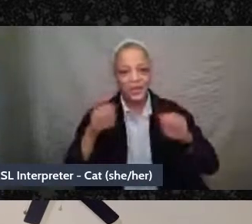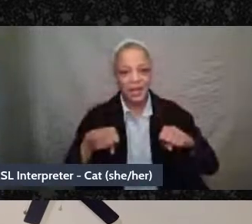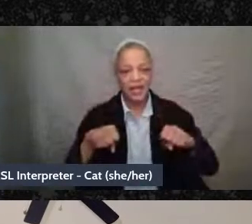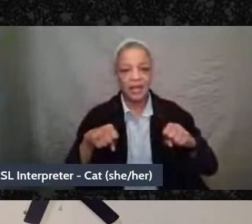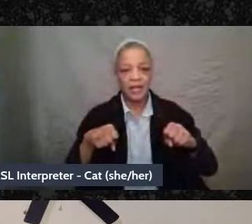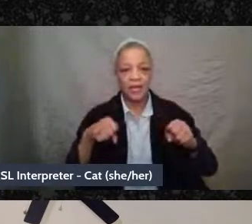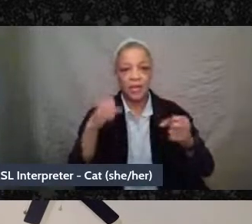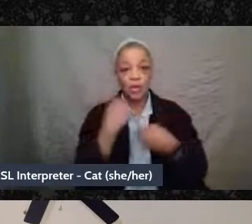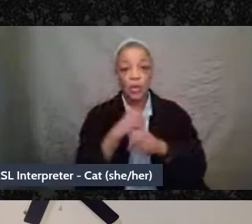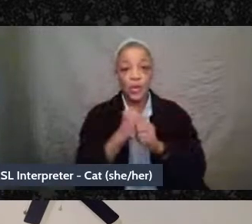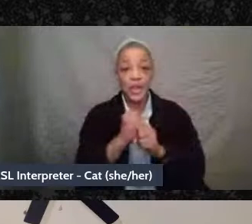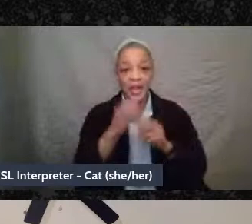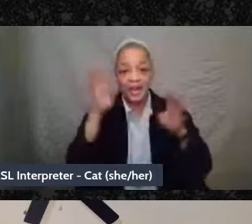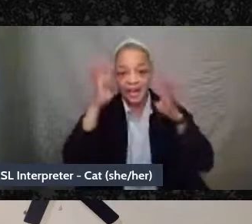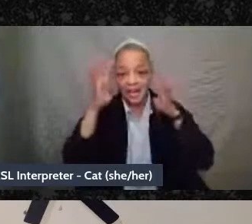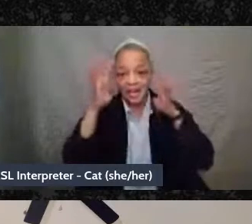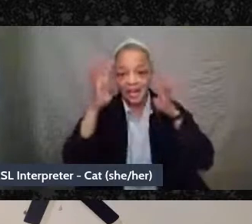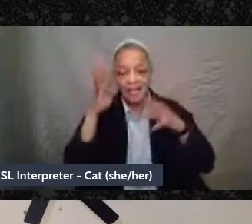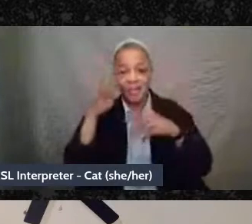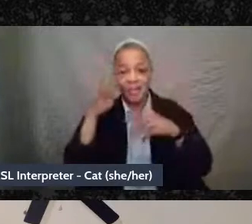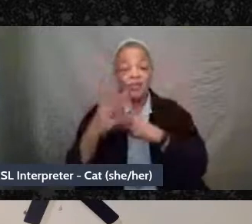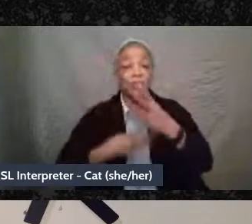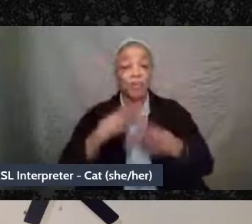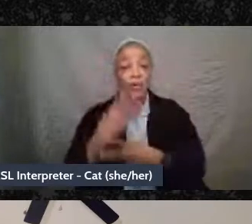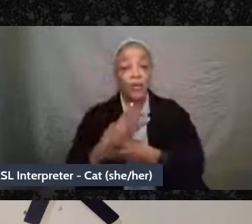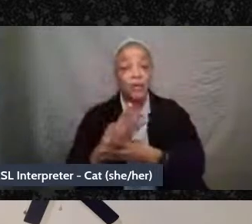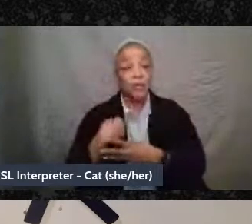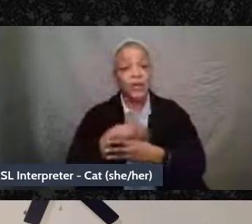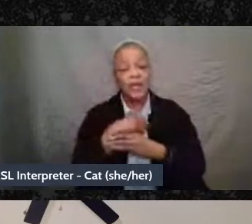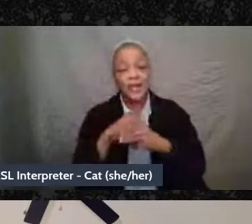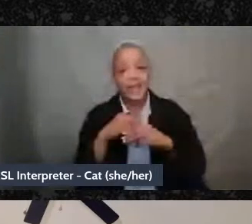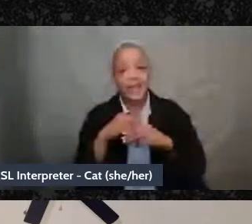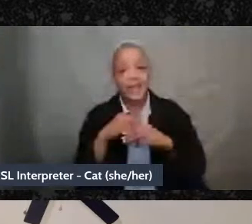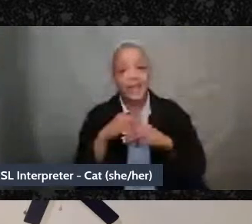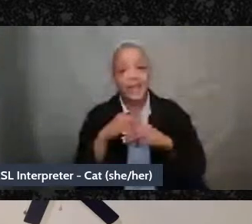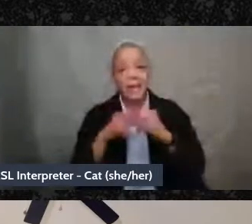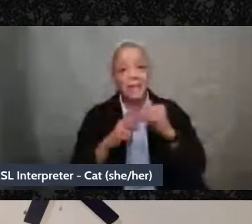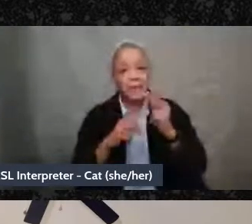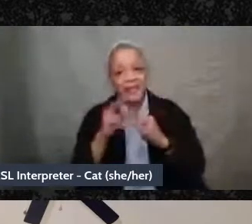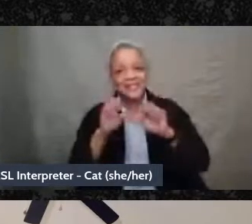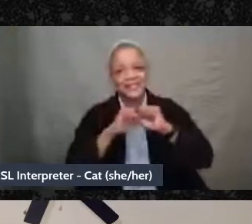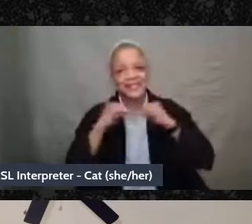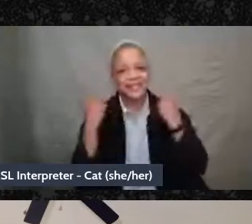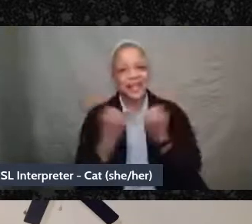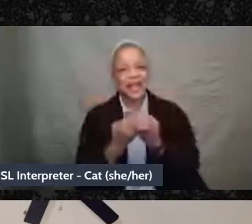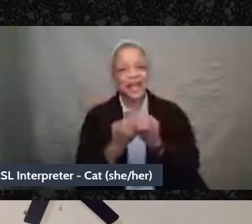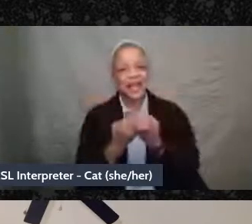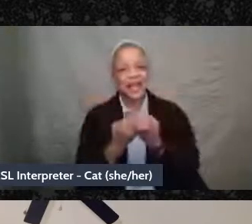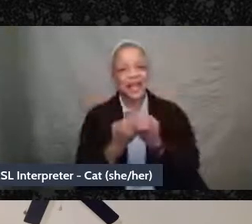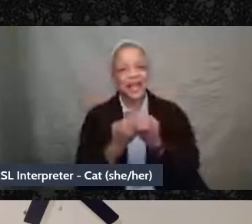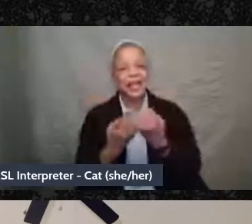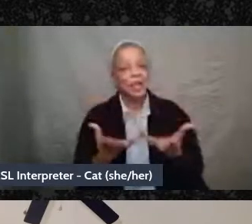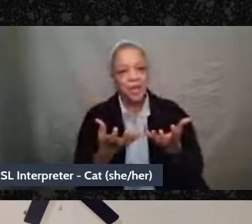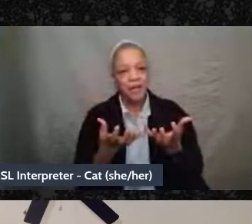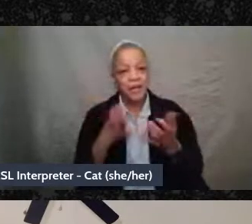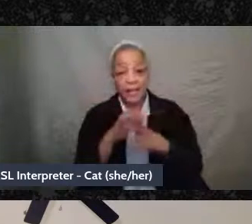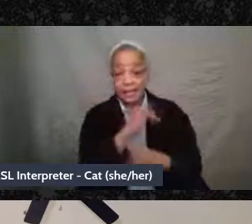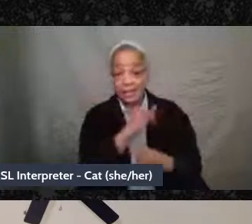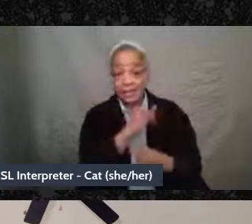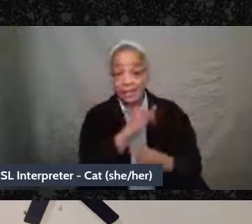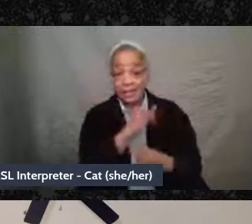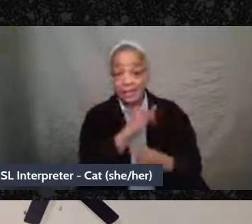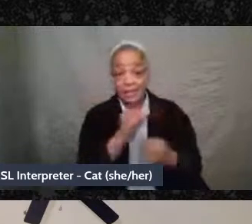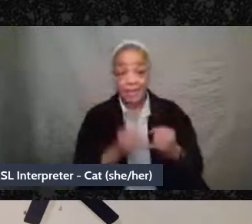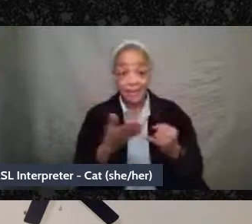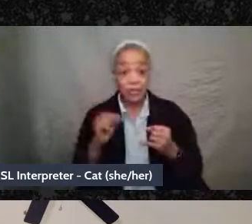create the kind of world in which we can build the societies that we really long for. And that's the last thing, is that we need to